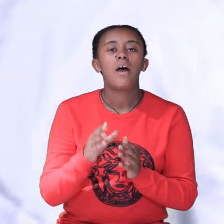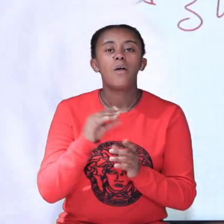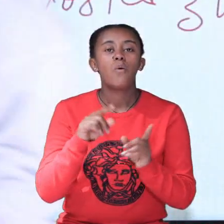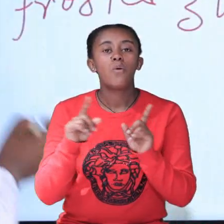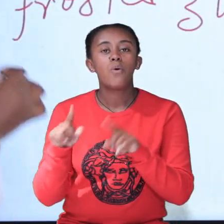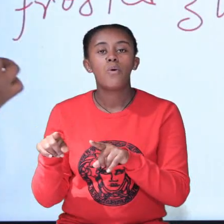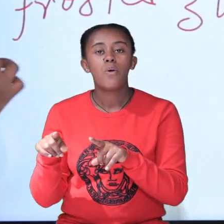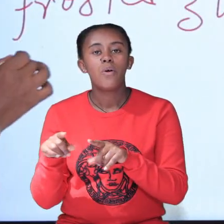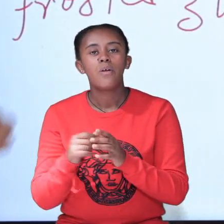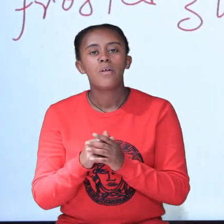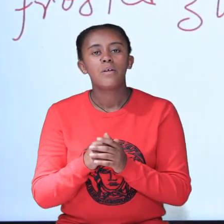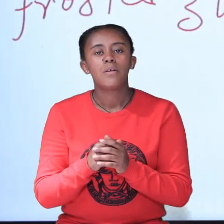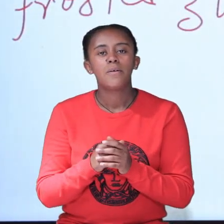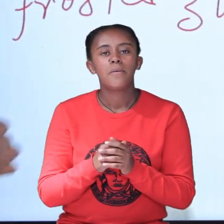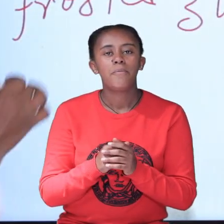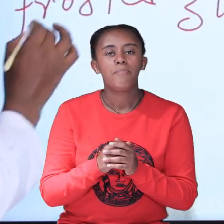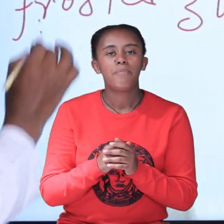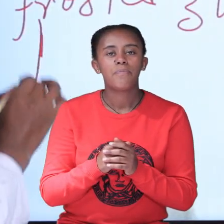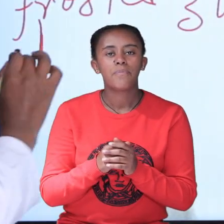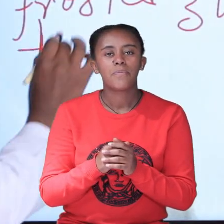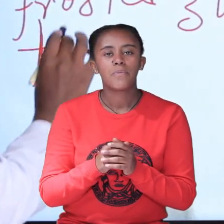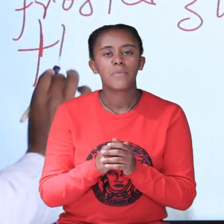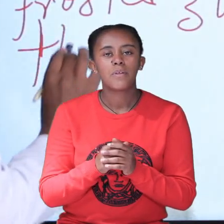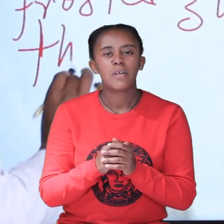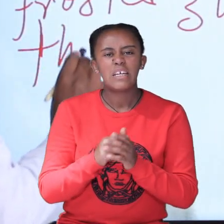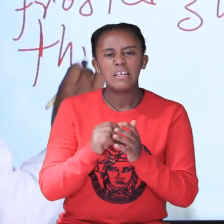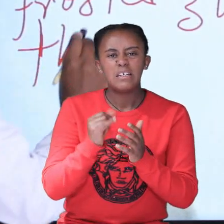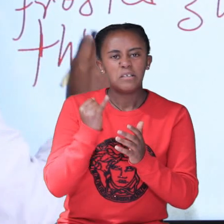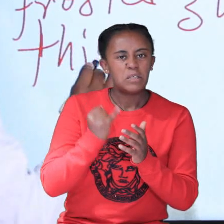and also tin or oiled paper, tin